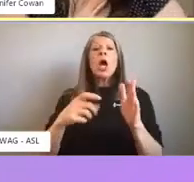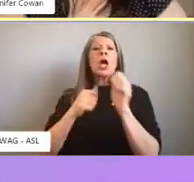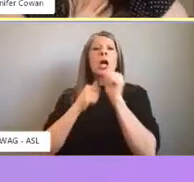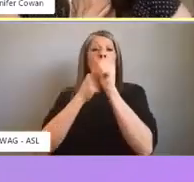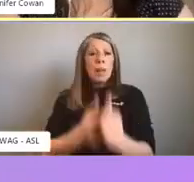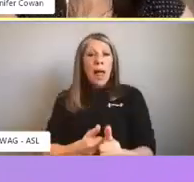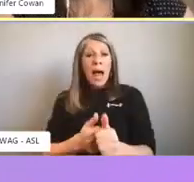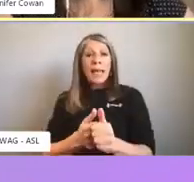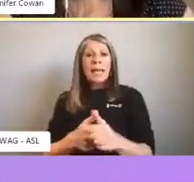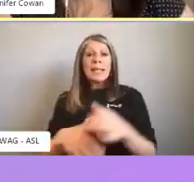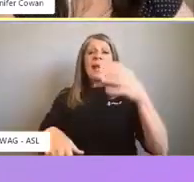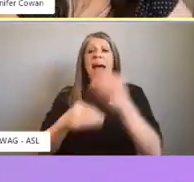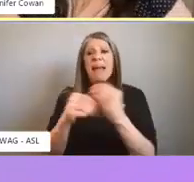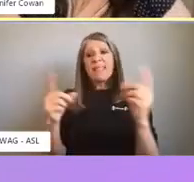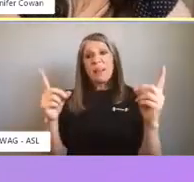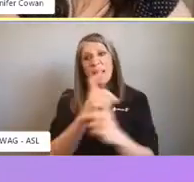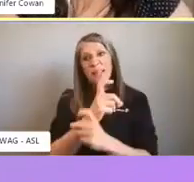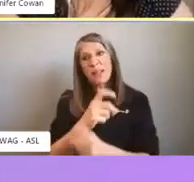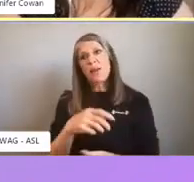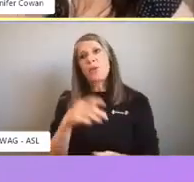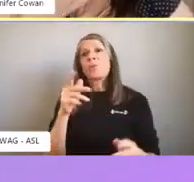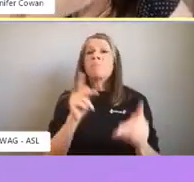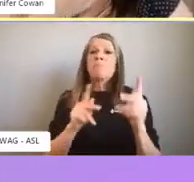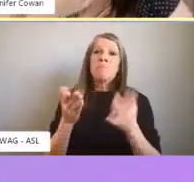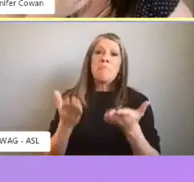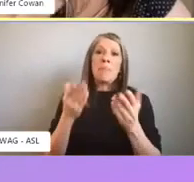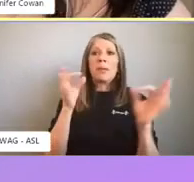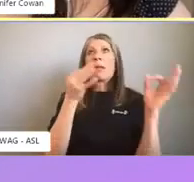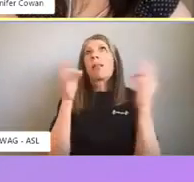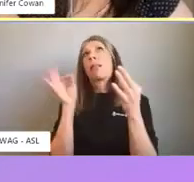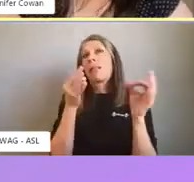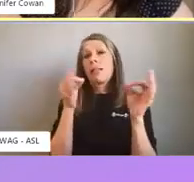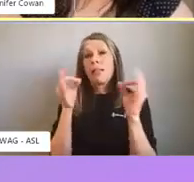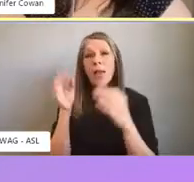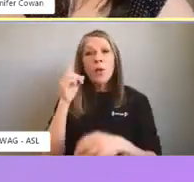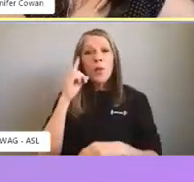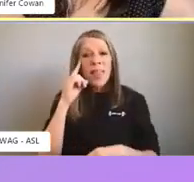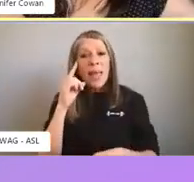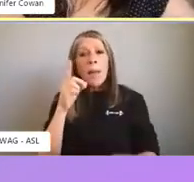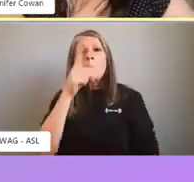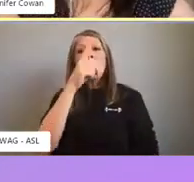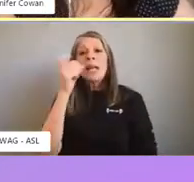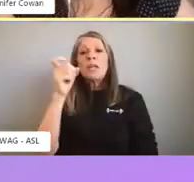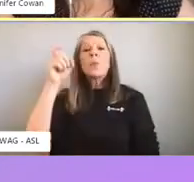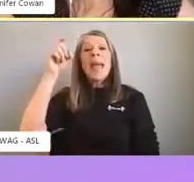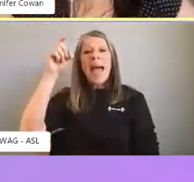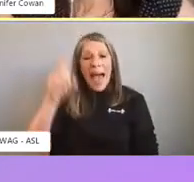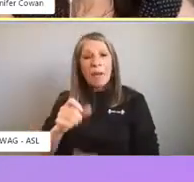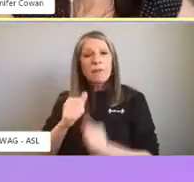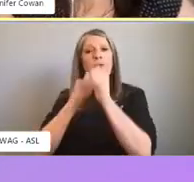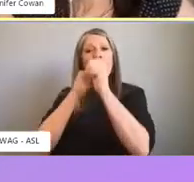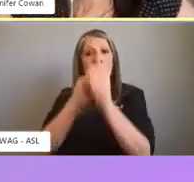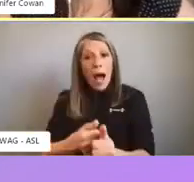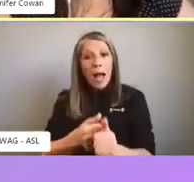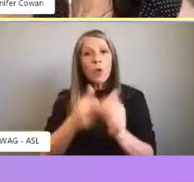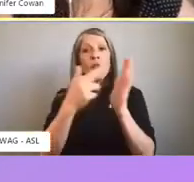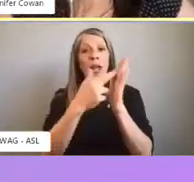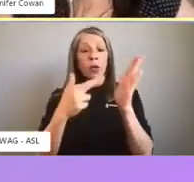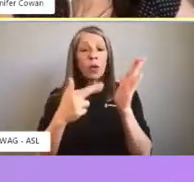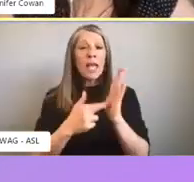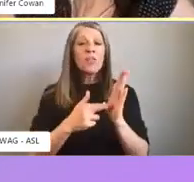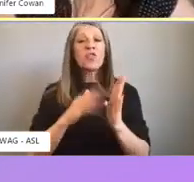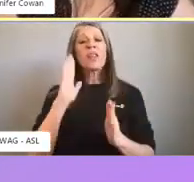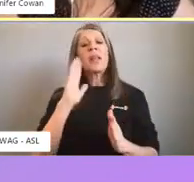rolling your eyes at me right now, because there seems to be this idea that because we have to comply with a regulation, automatically it's going to